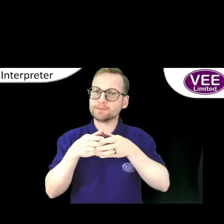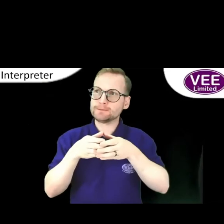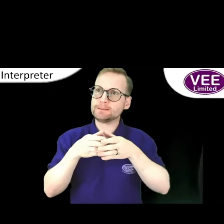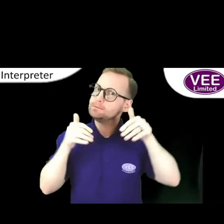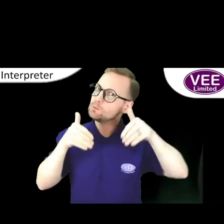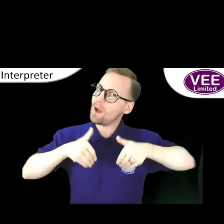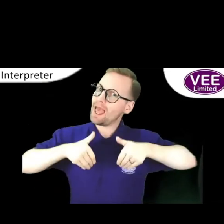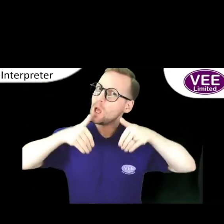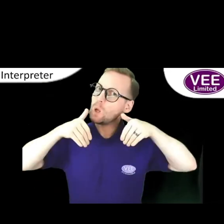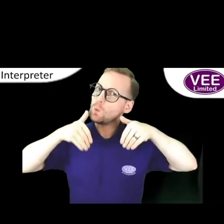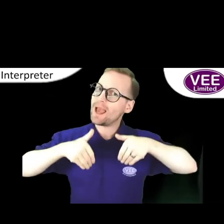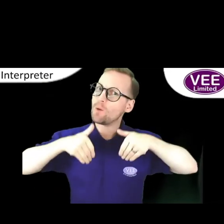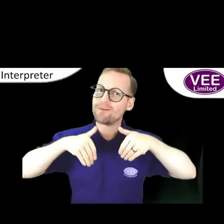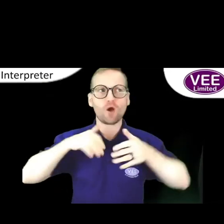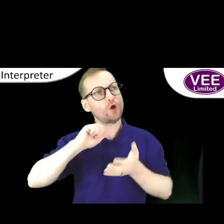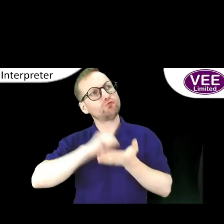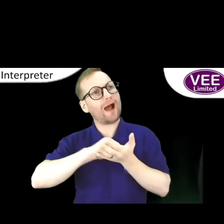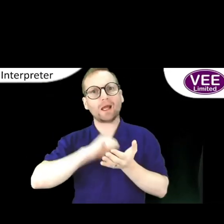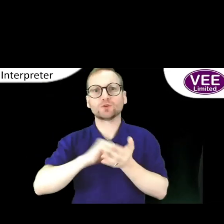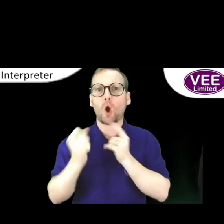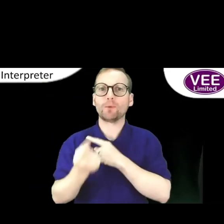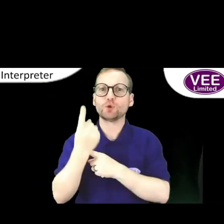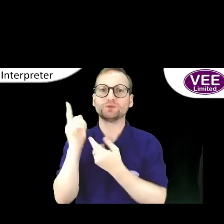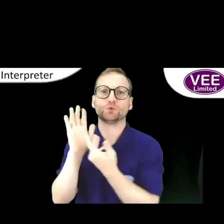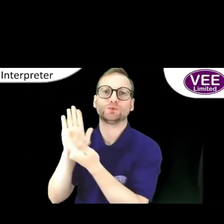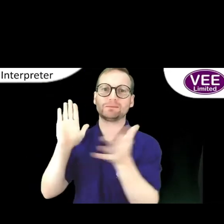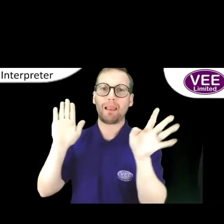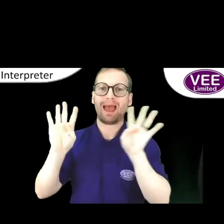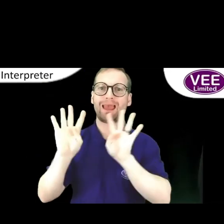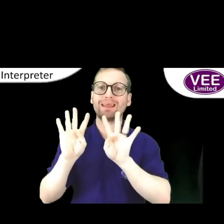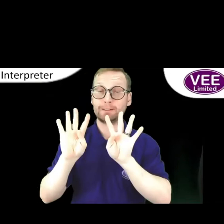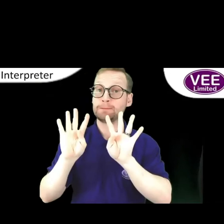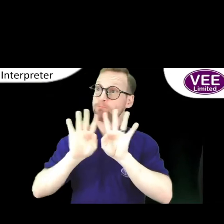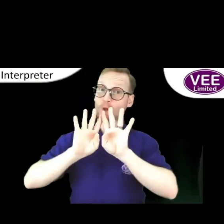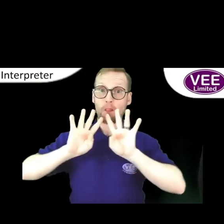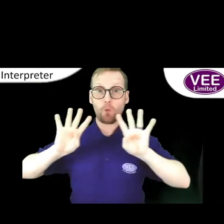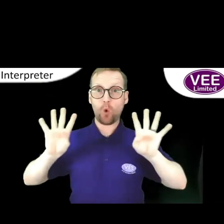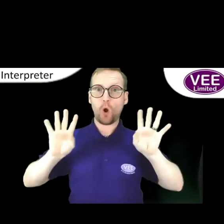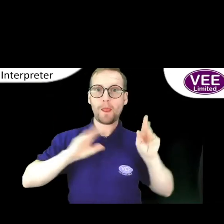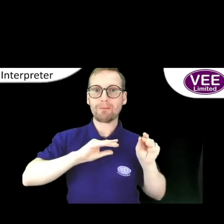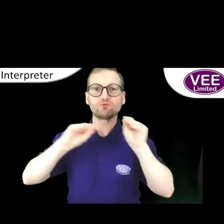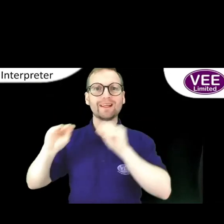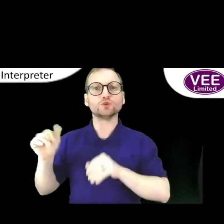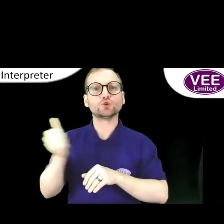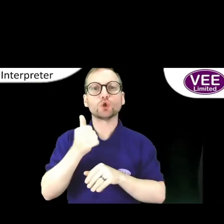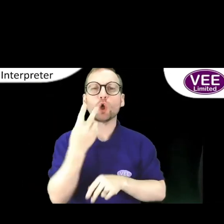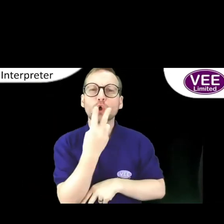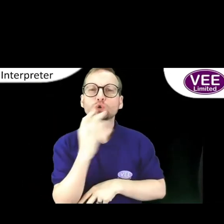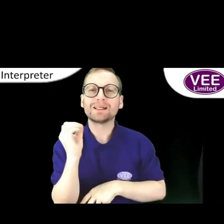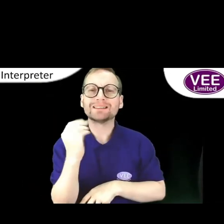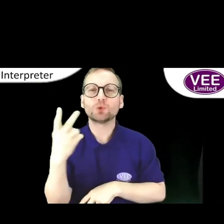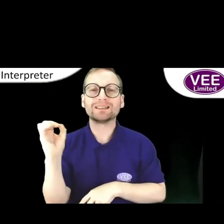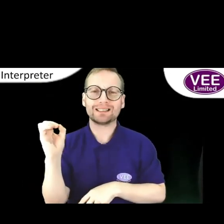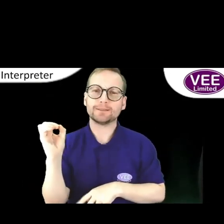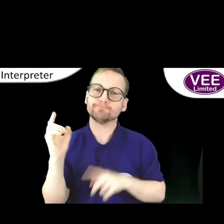in the museum store for the opportunity to be displayed. The wall and migration theme should have taken place in 2020, but